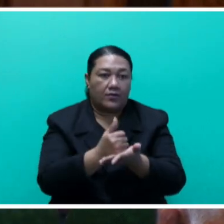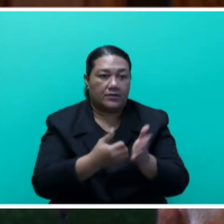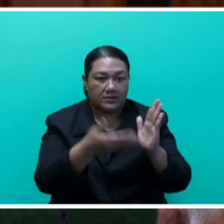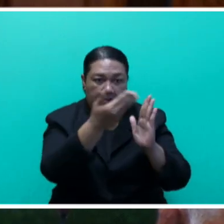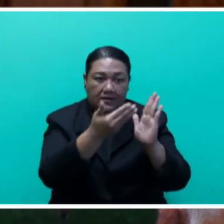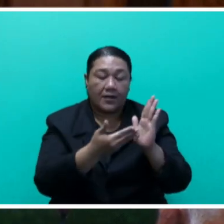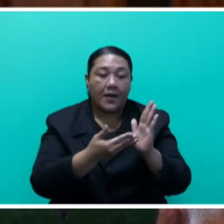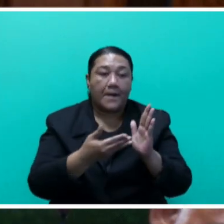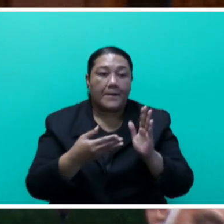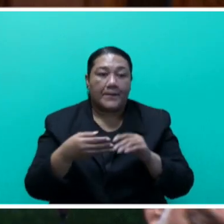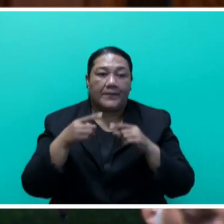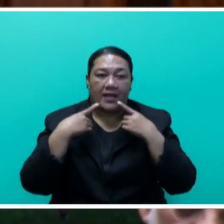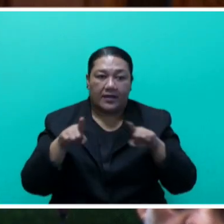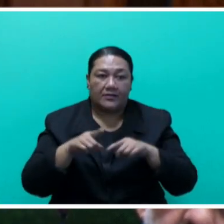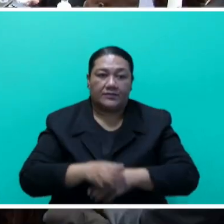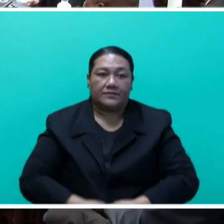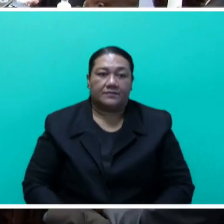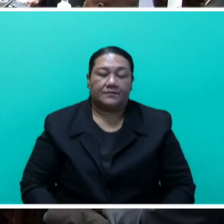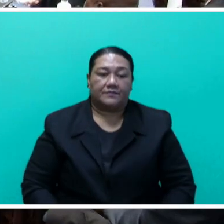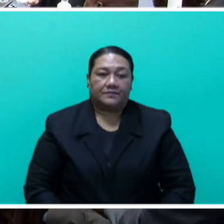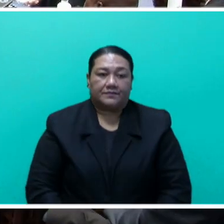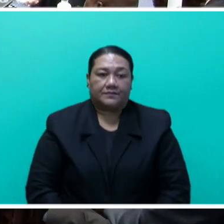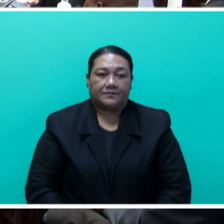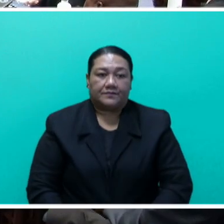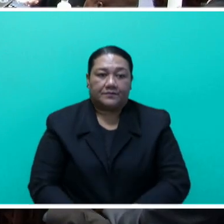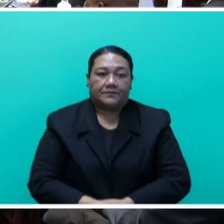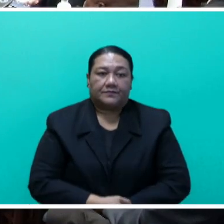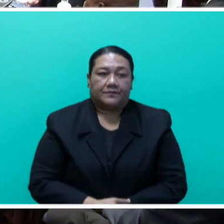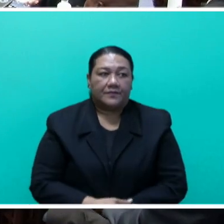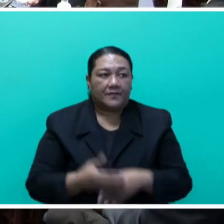House. Thank you. Honorable Minister for